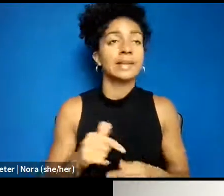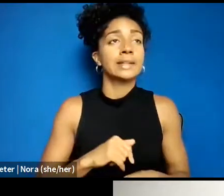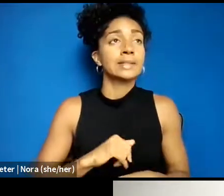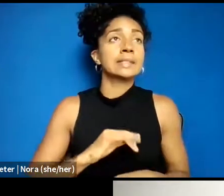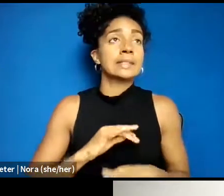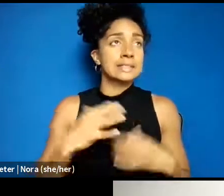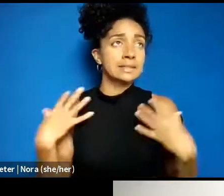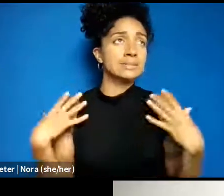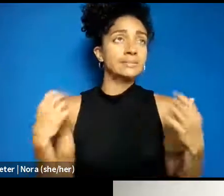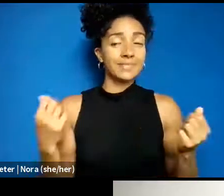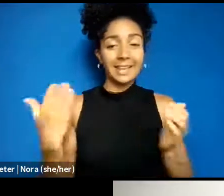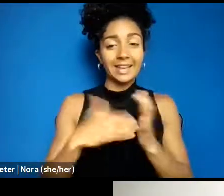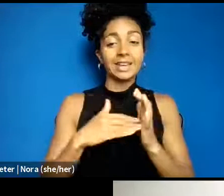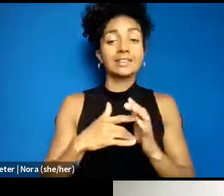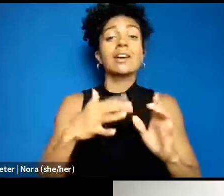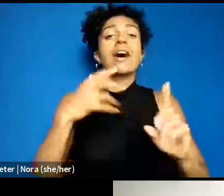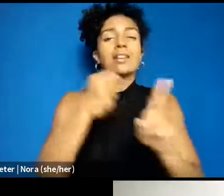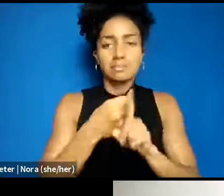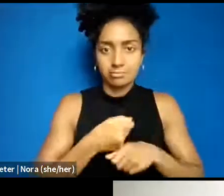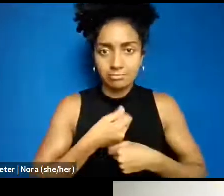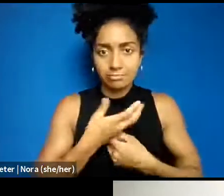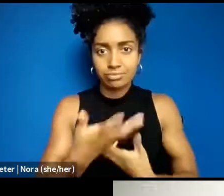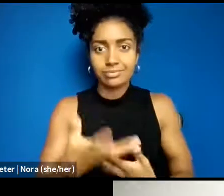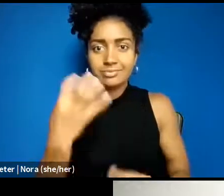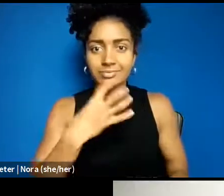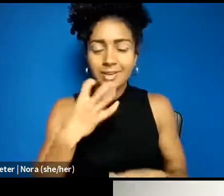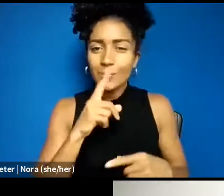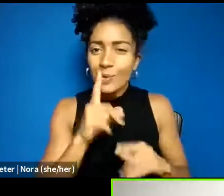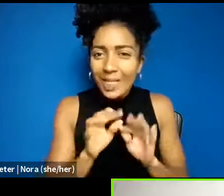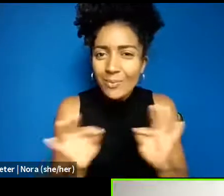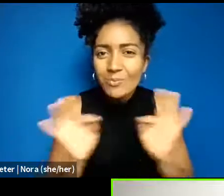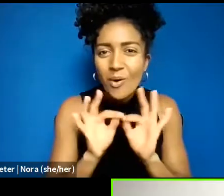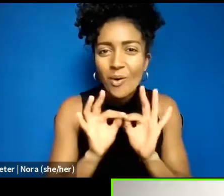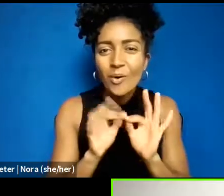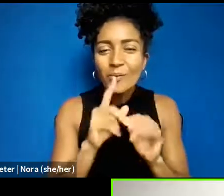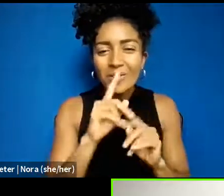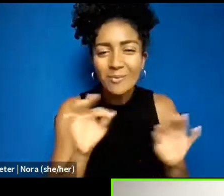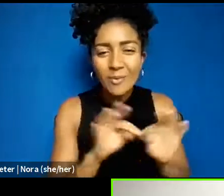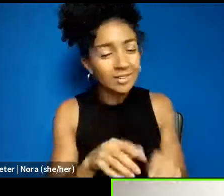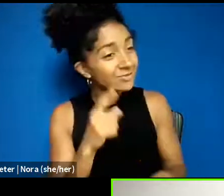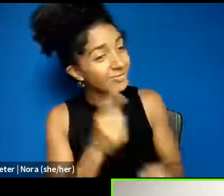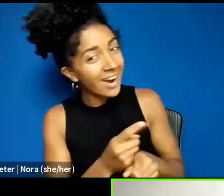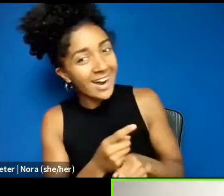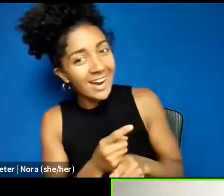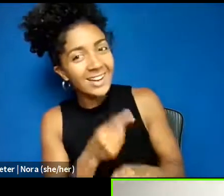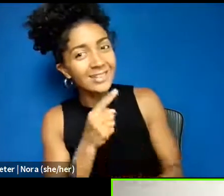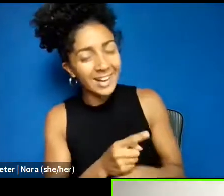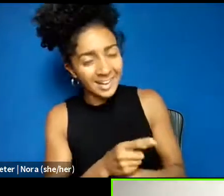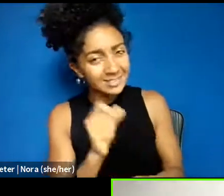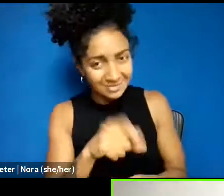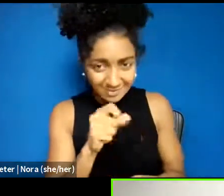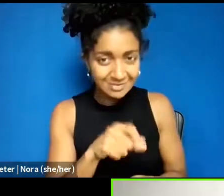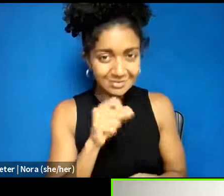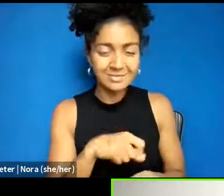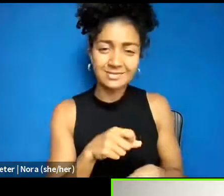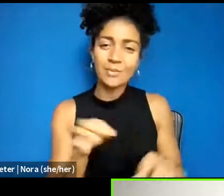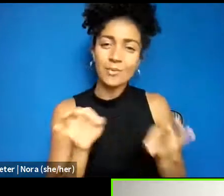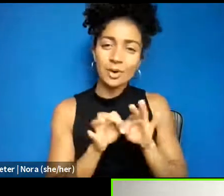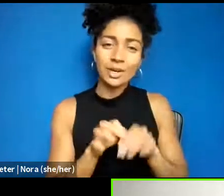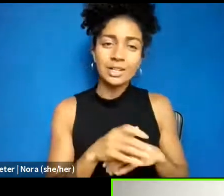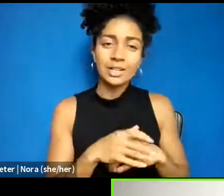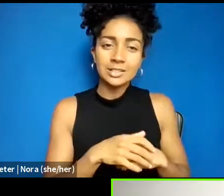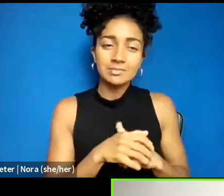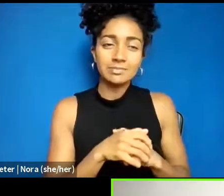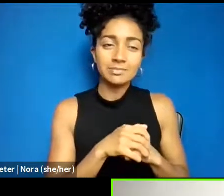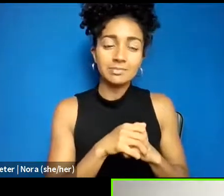recuperate. It's Right. really important. It's really important to find those moments. Yeah. It is. And I think back to even when